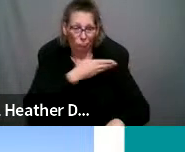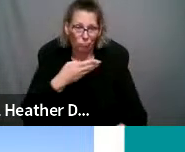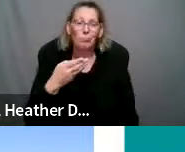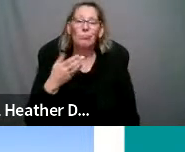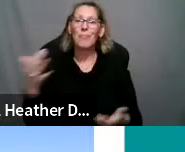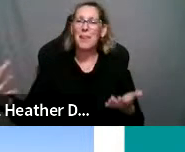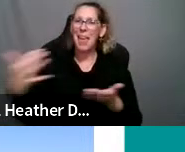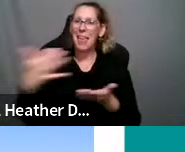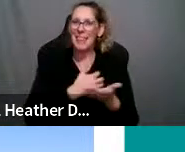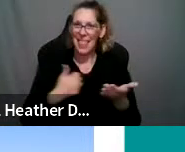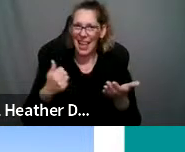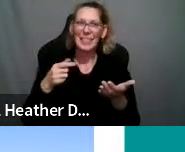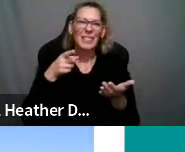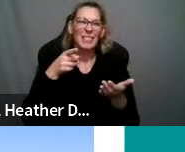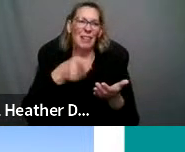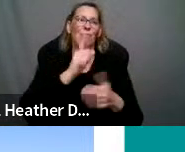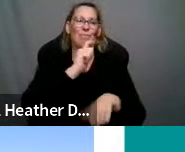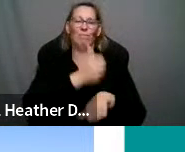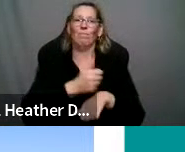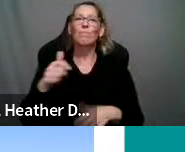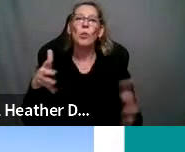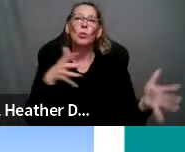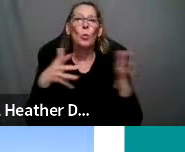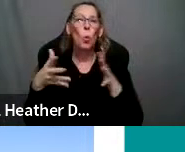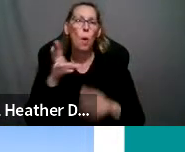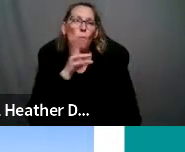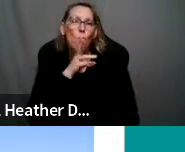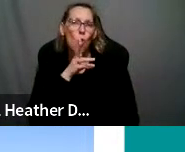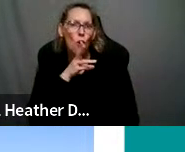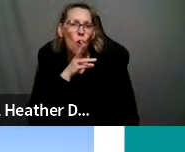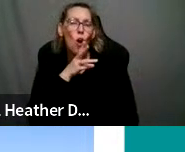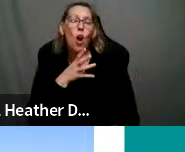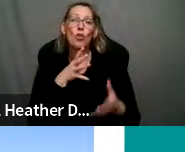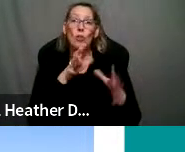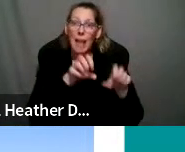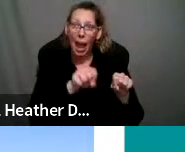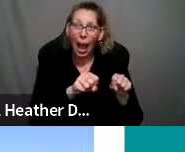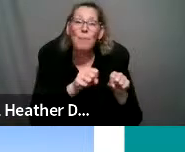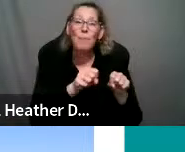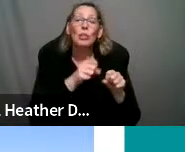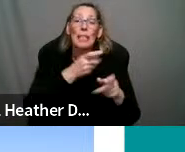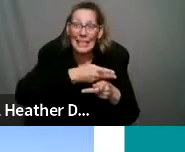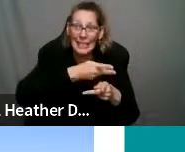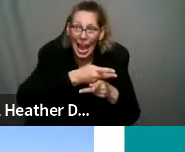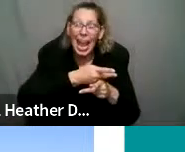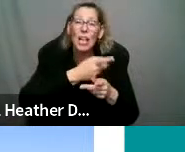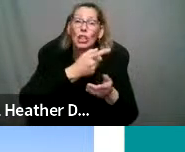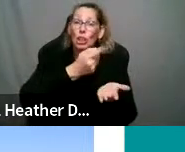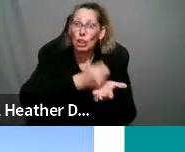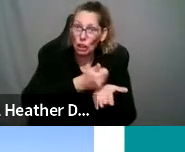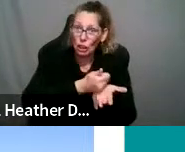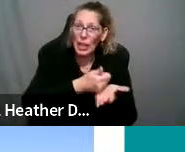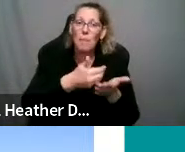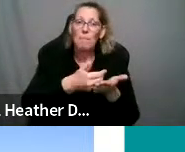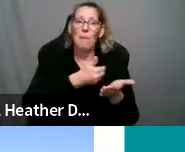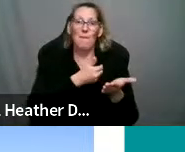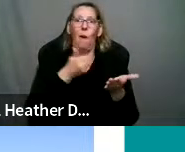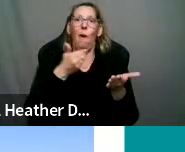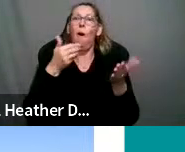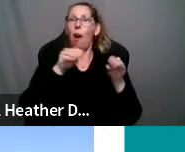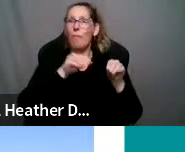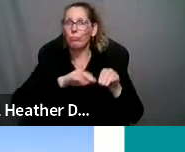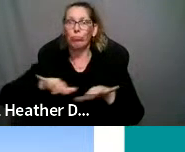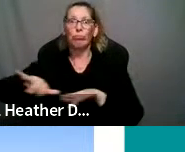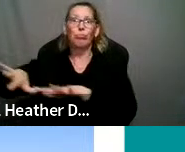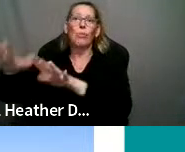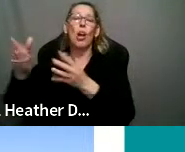collecting stormwater and capturing it, detaining it, treating it before it moves into